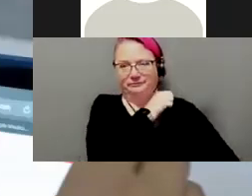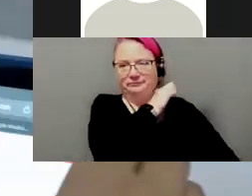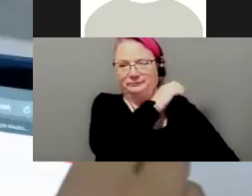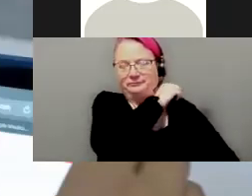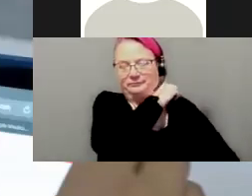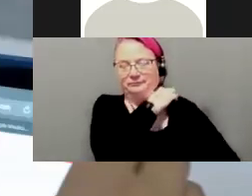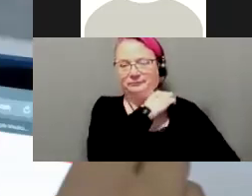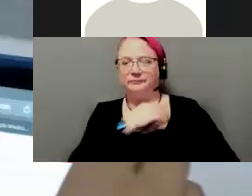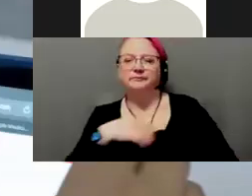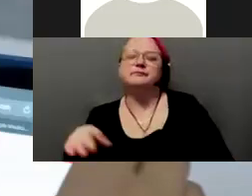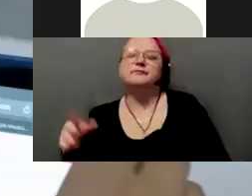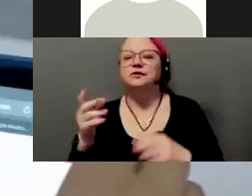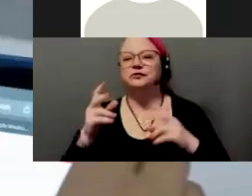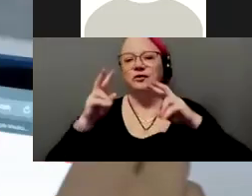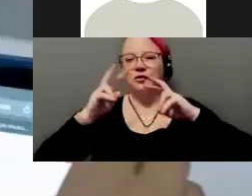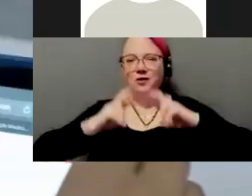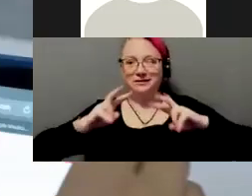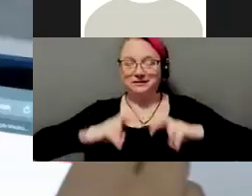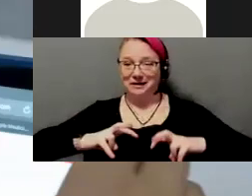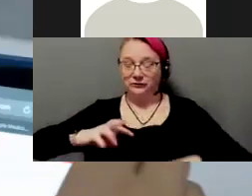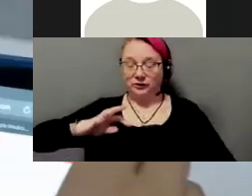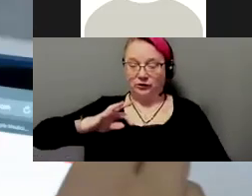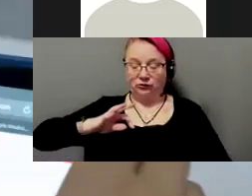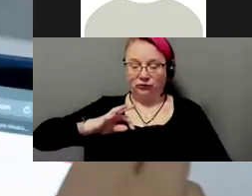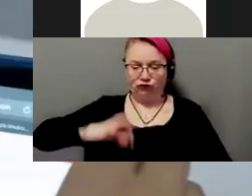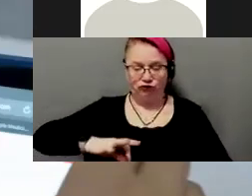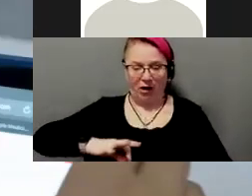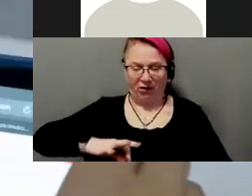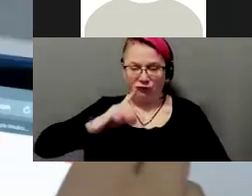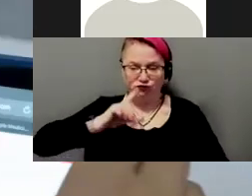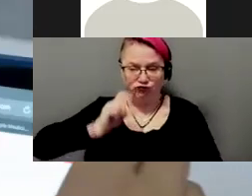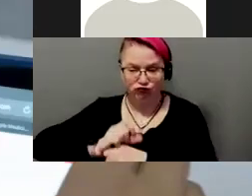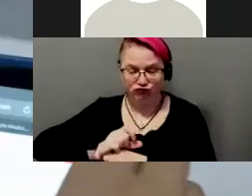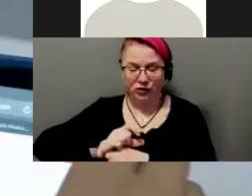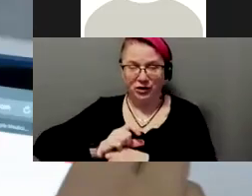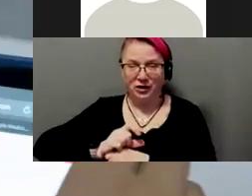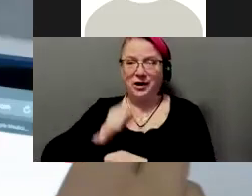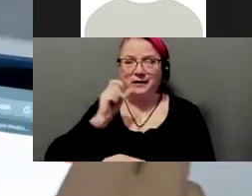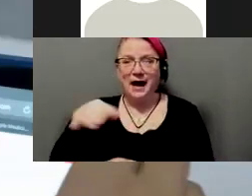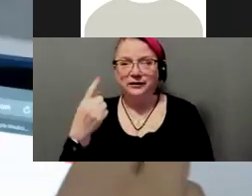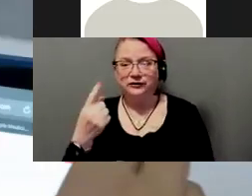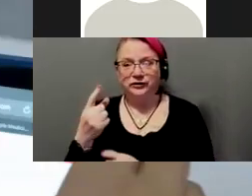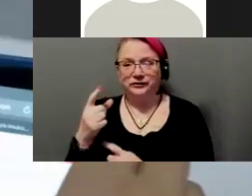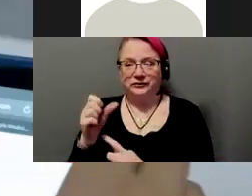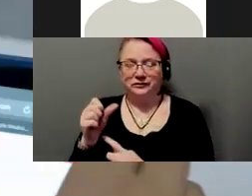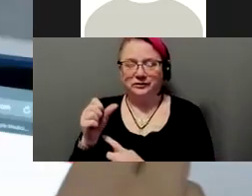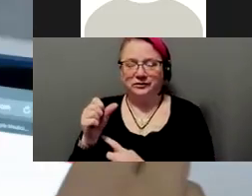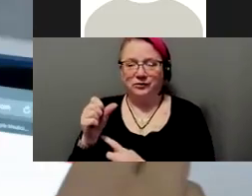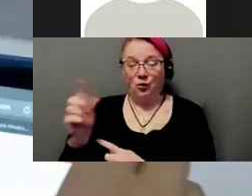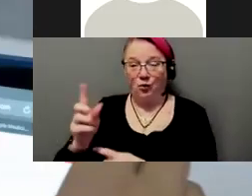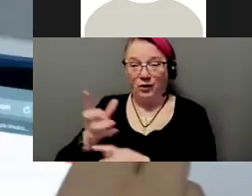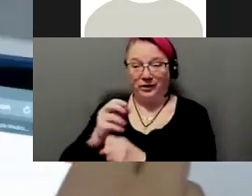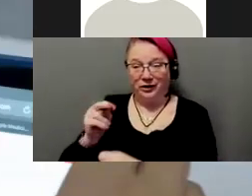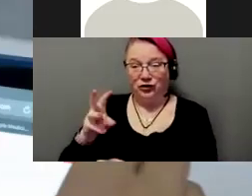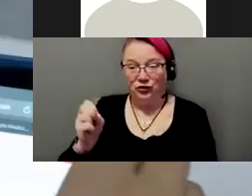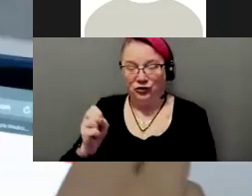But yeah, assessing credibility of sources isn't just news sources. It's also the source of the person that's messaging you. Is it possible that you're getting a Facebook